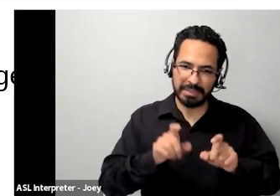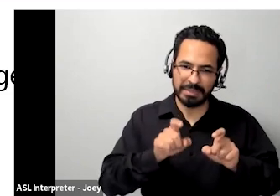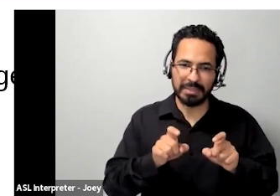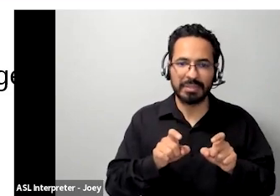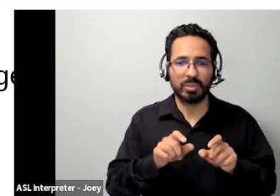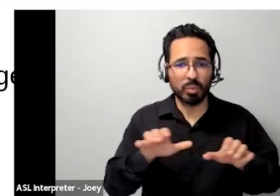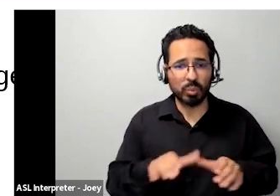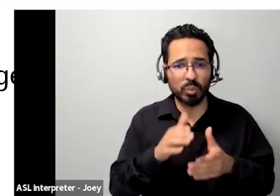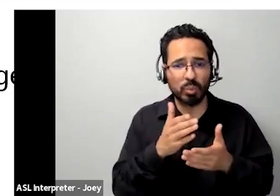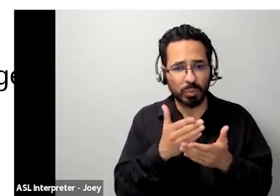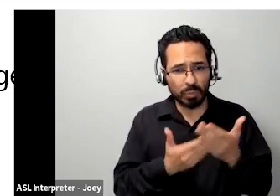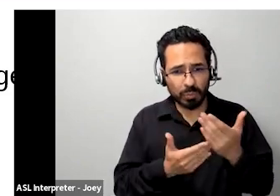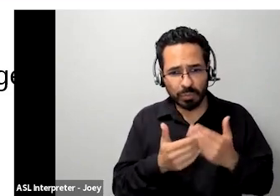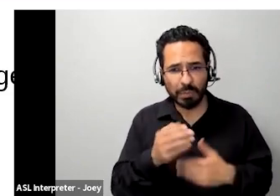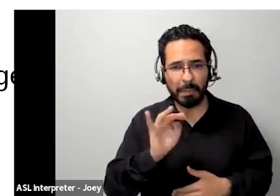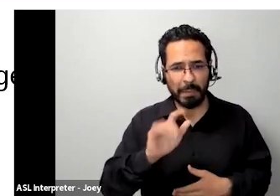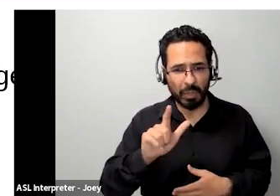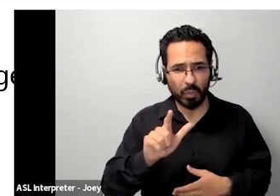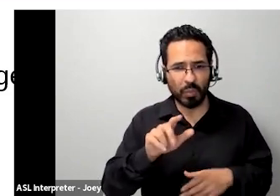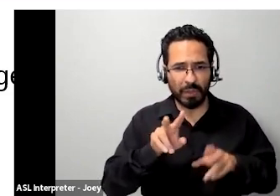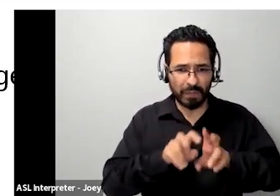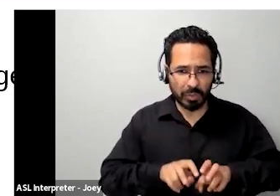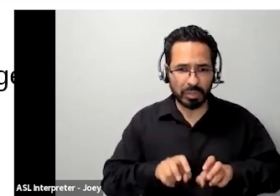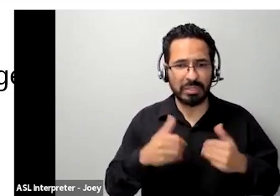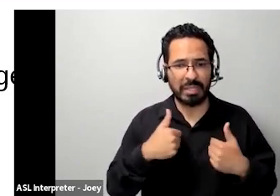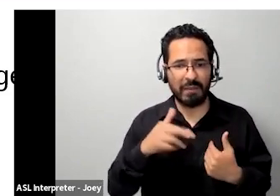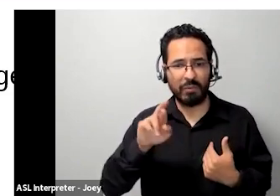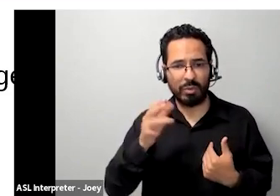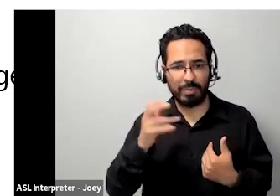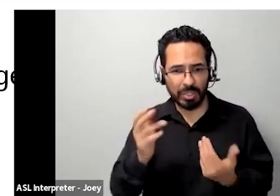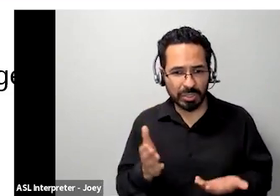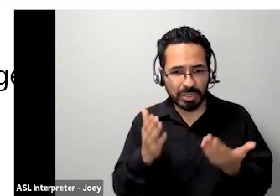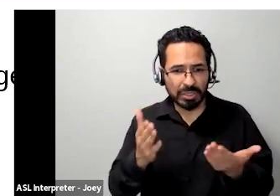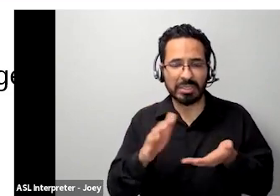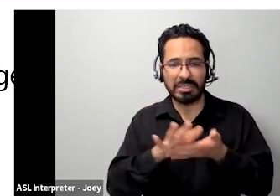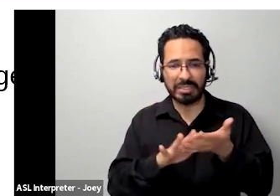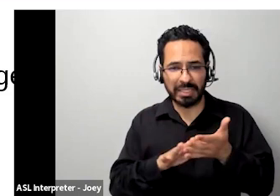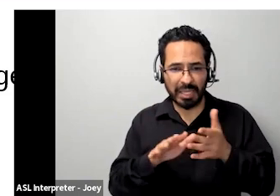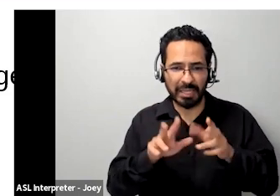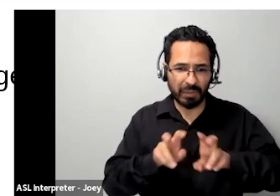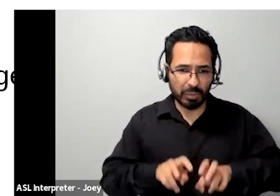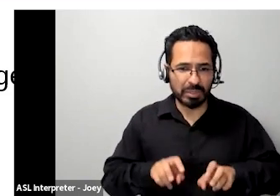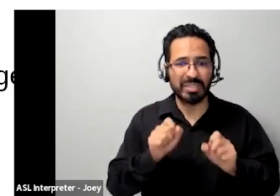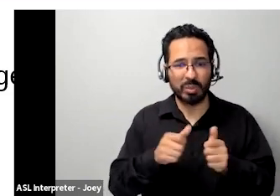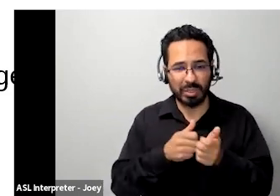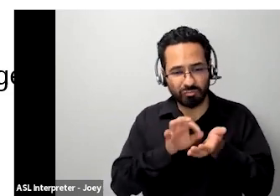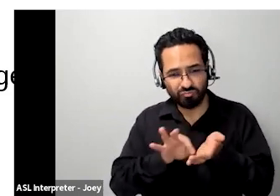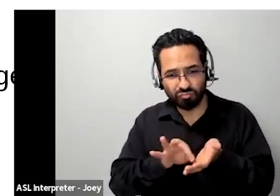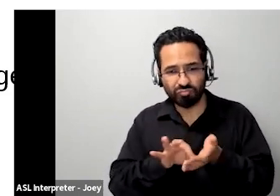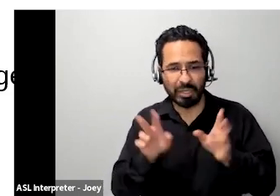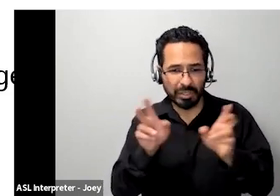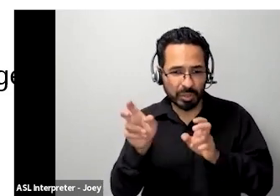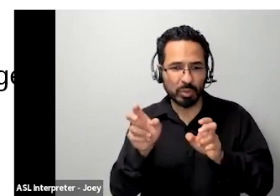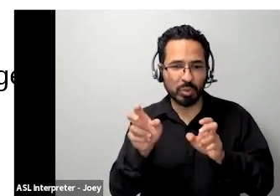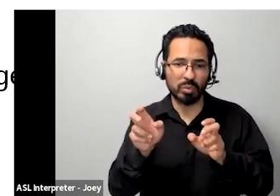manual evaluations that has remediation suggestions and design evaluations, and you can track issues and do reporting and